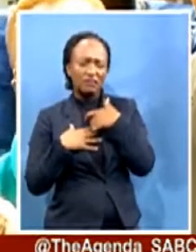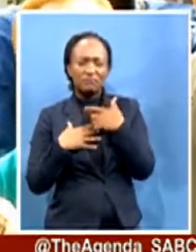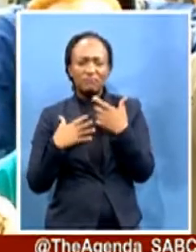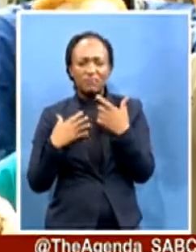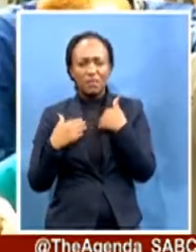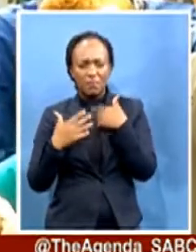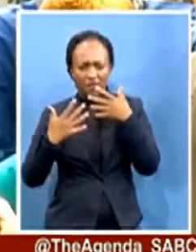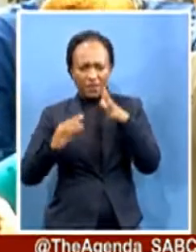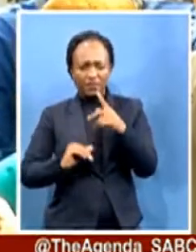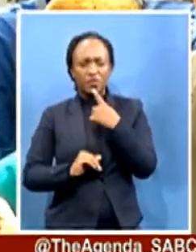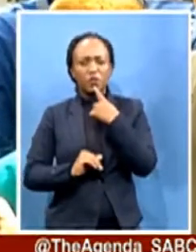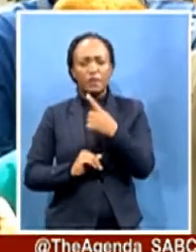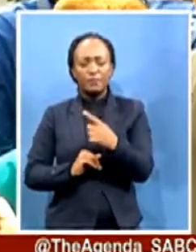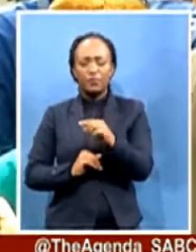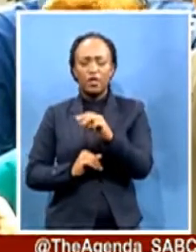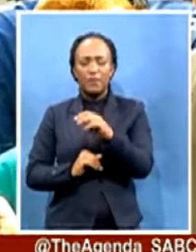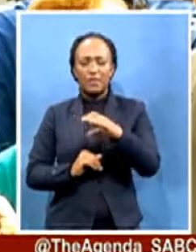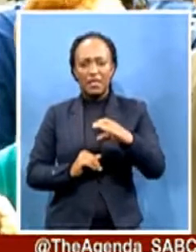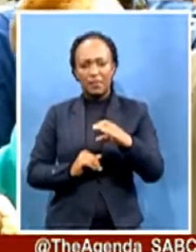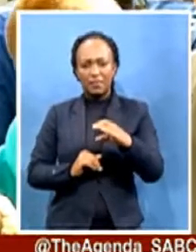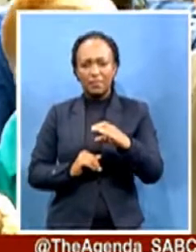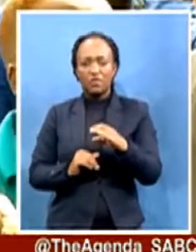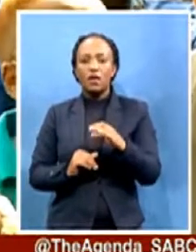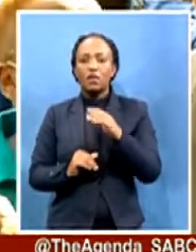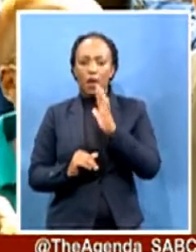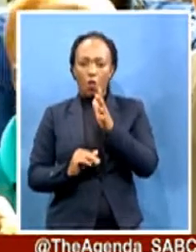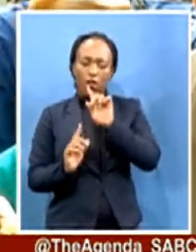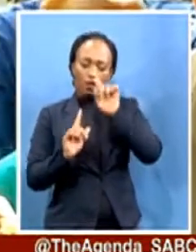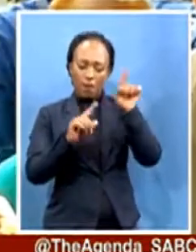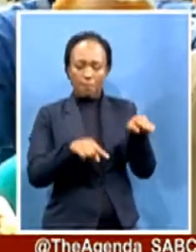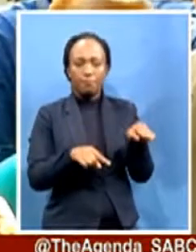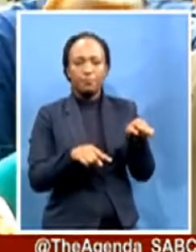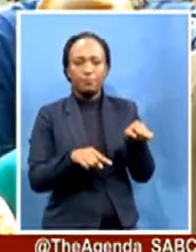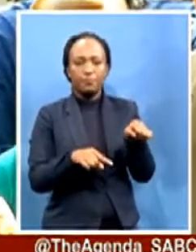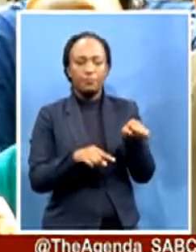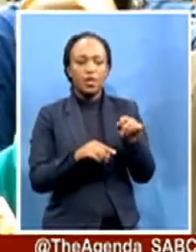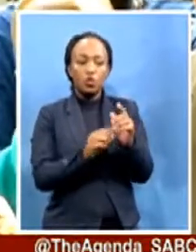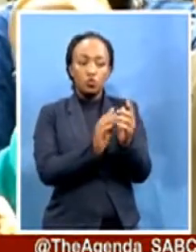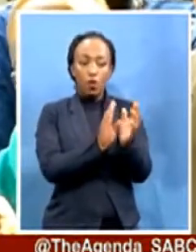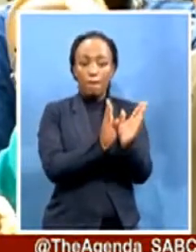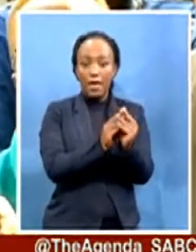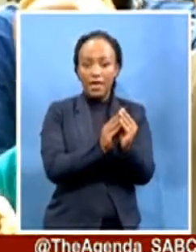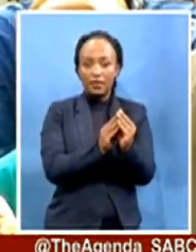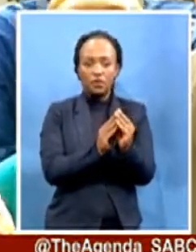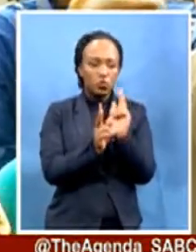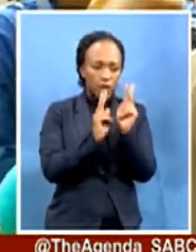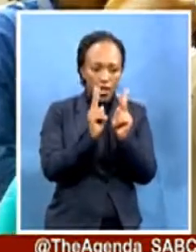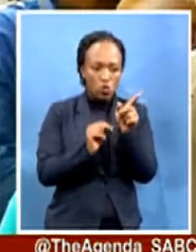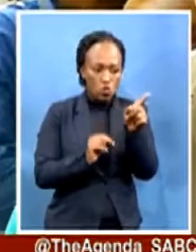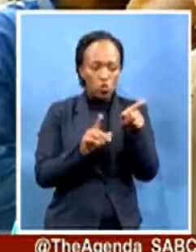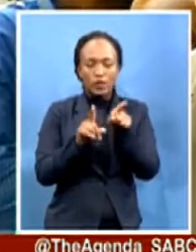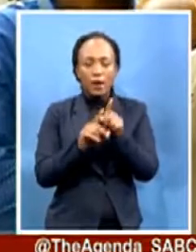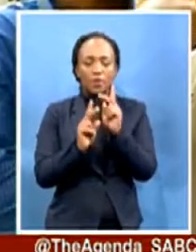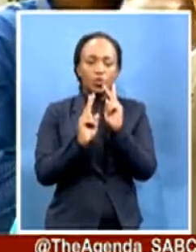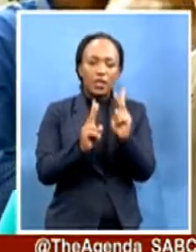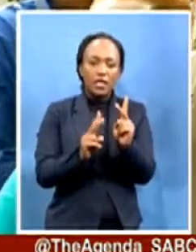let me come over there and see you and the staff, because it's a very painful situation that you